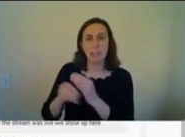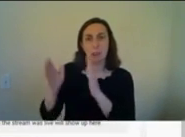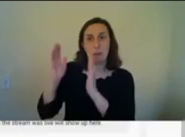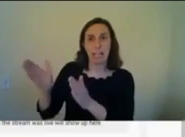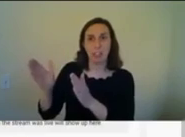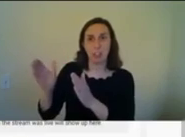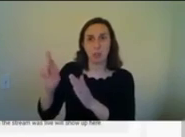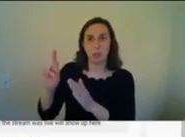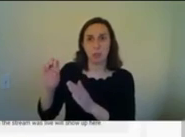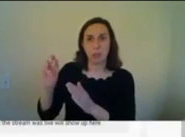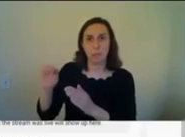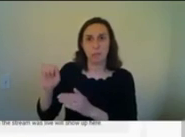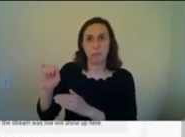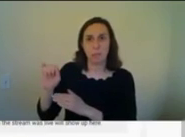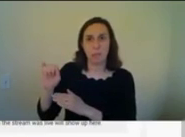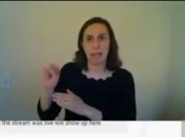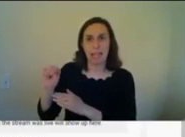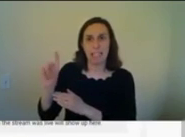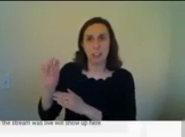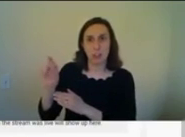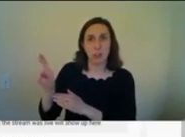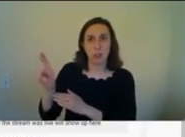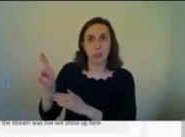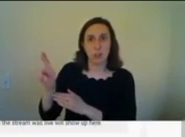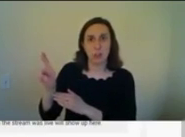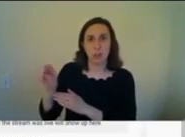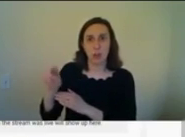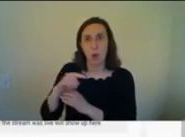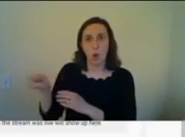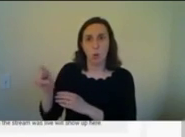the remainder over the divisor.